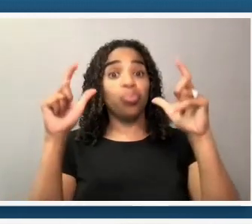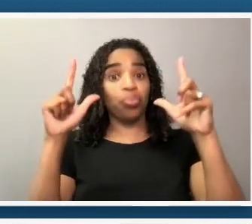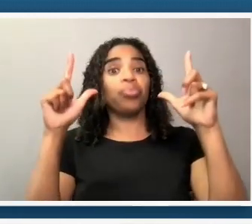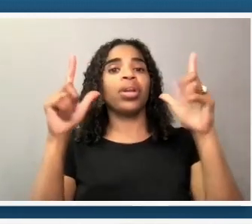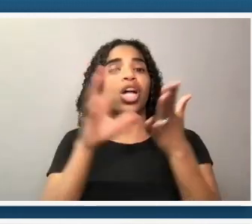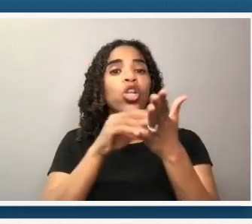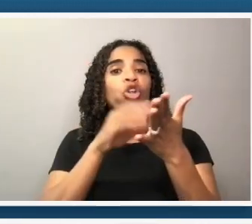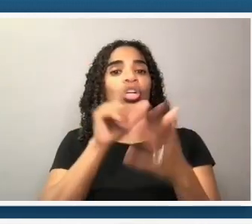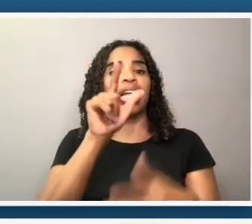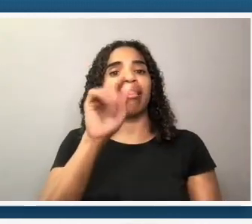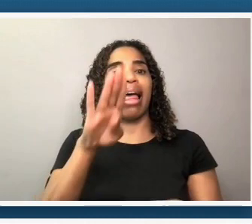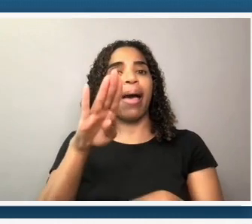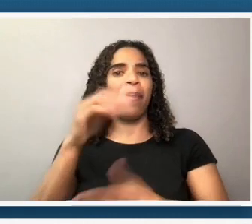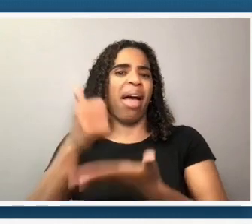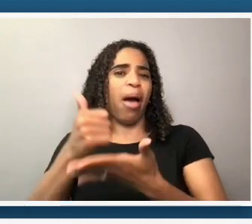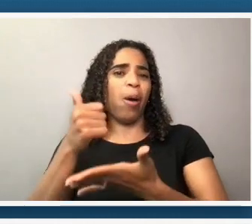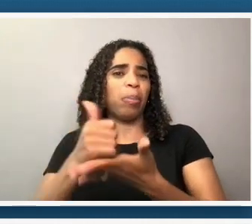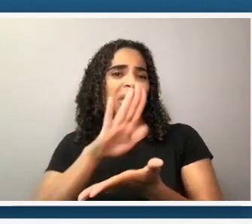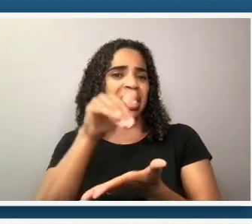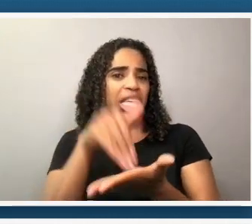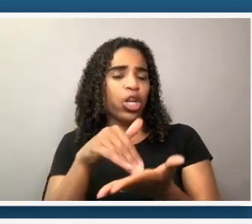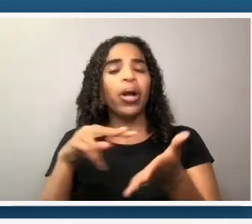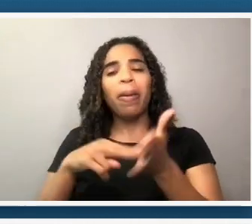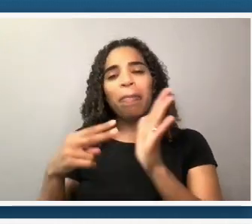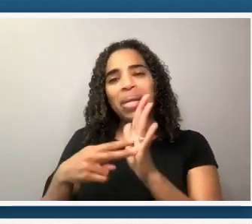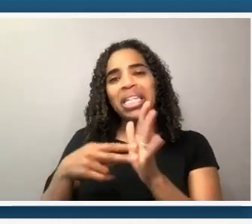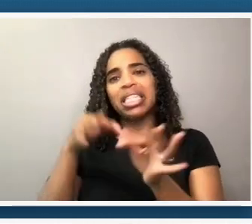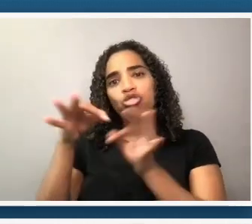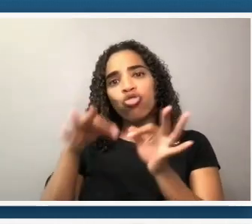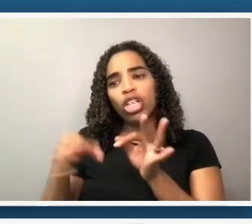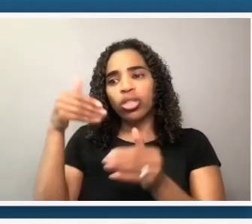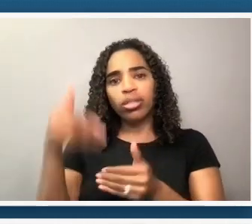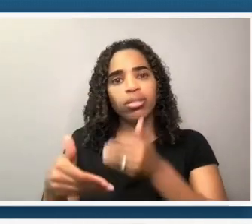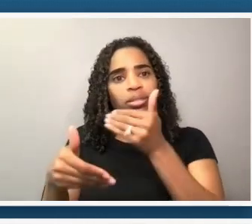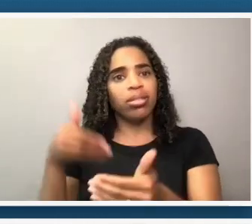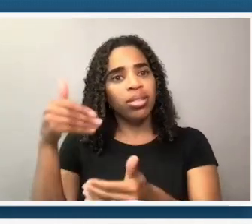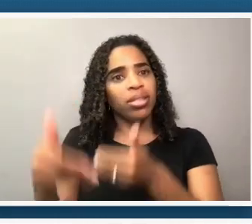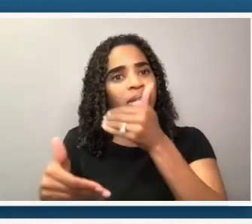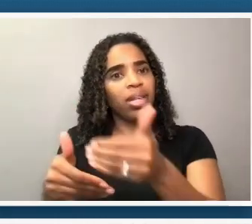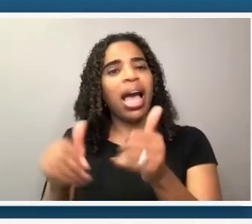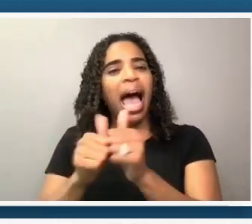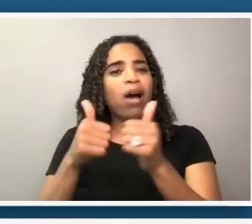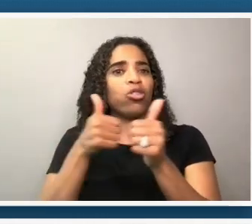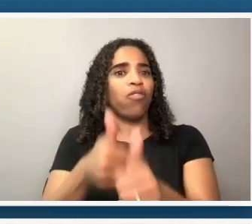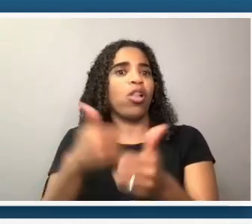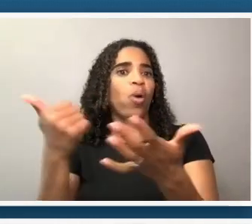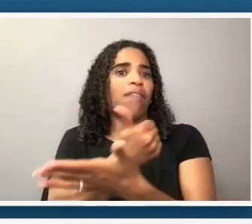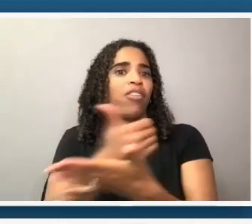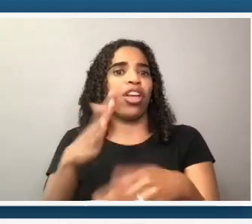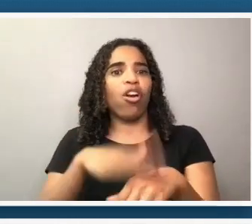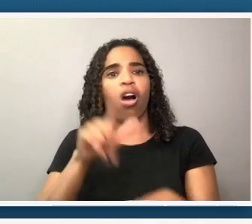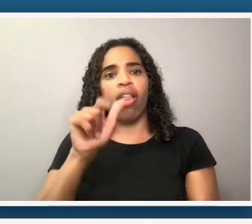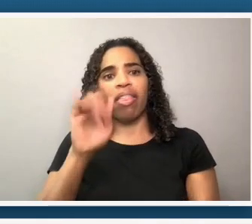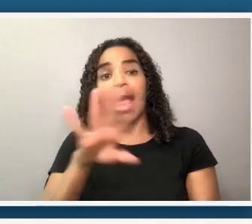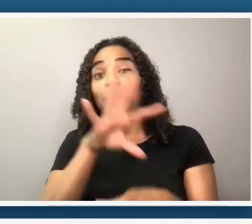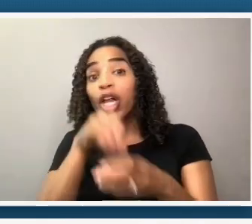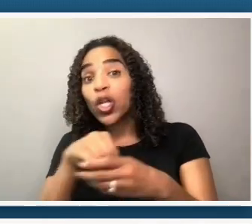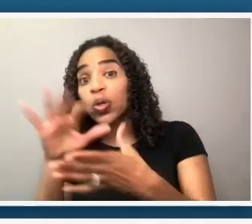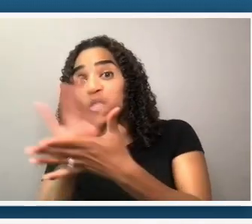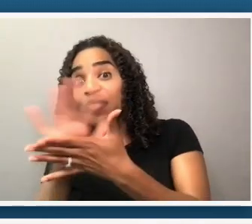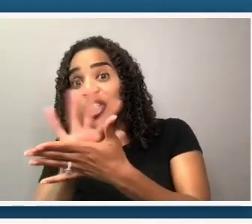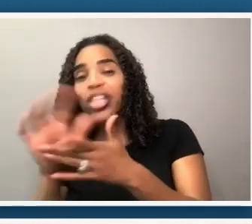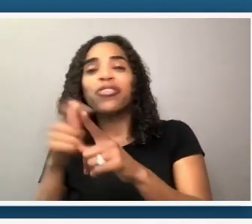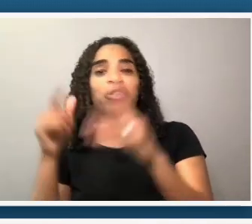Help Center, which includes step-by-step instructions on how to do everything on the lab, as well as videos from educators sharing